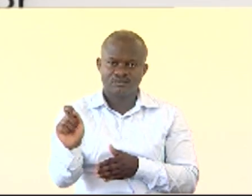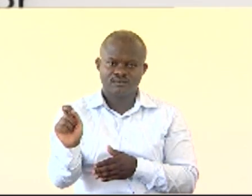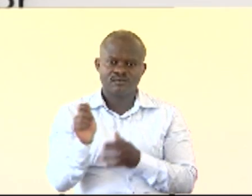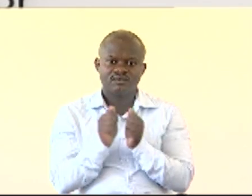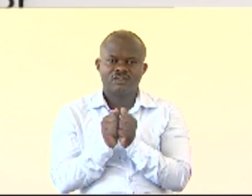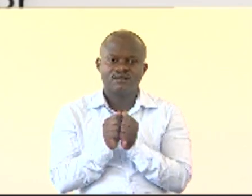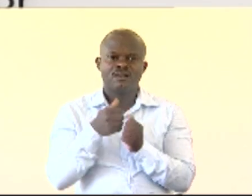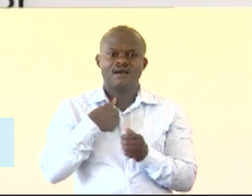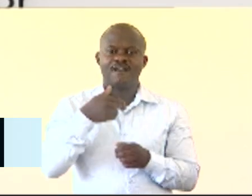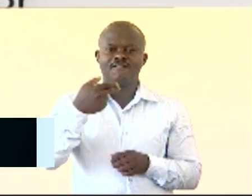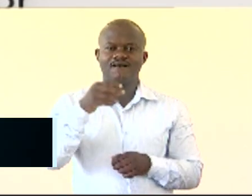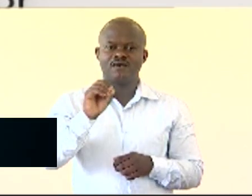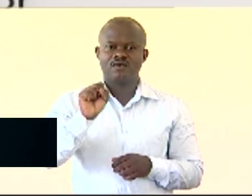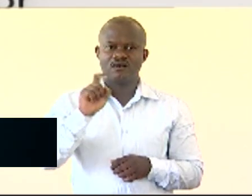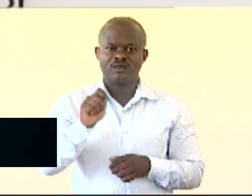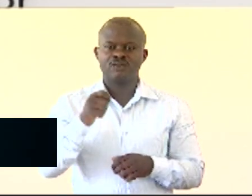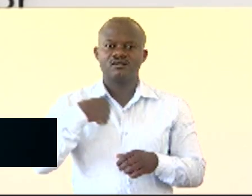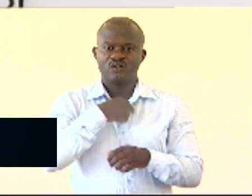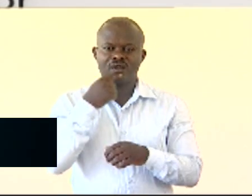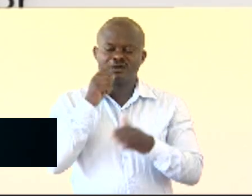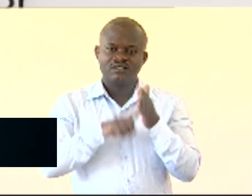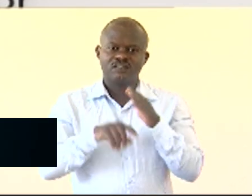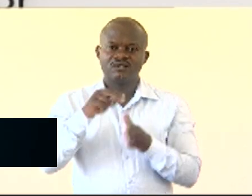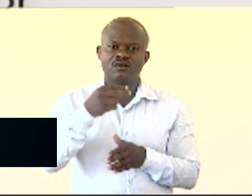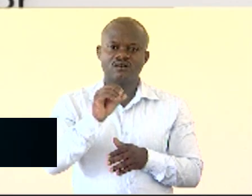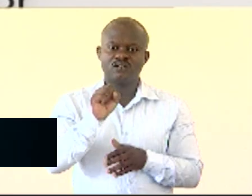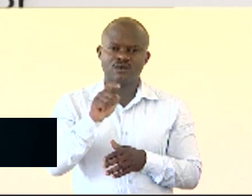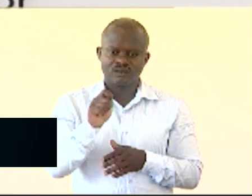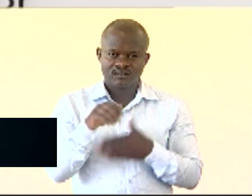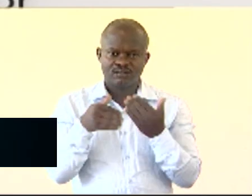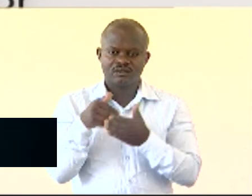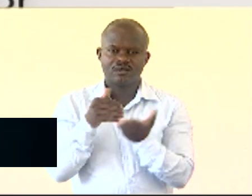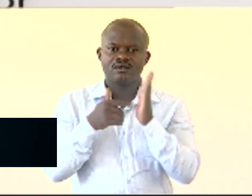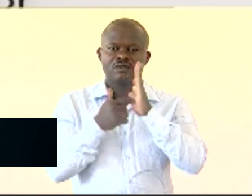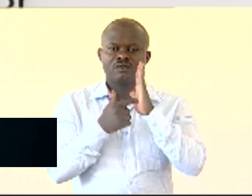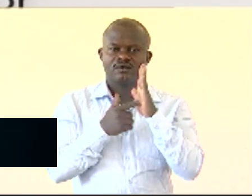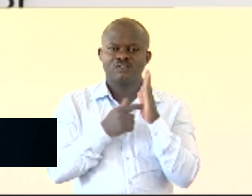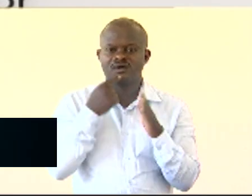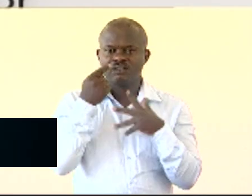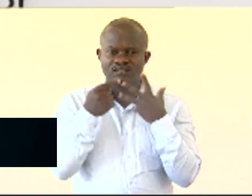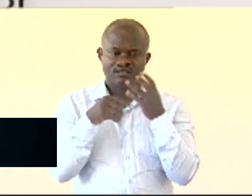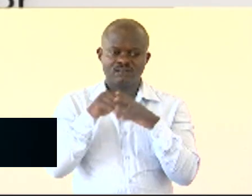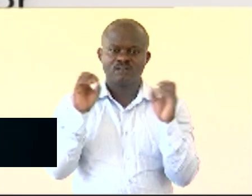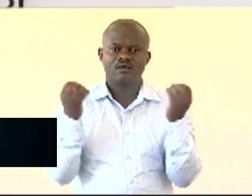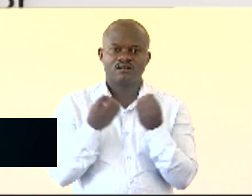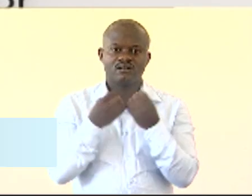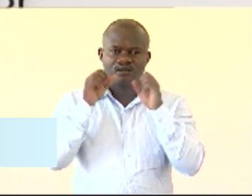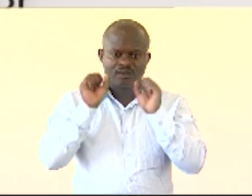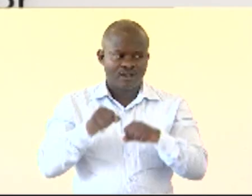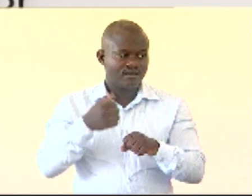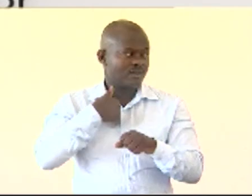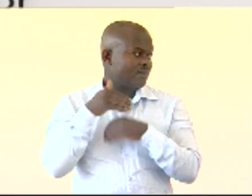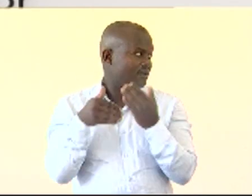They have a host. If we talk about what is a host, and I mentioned about a host, this is an organ that